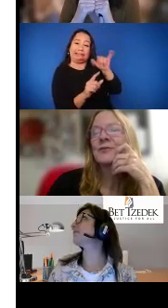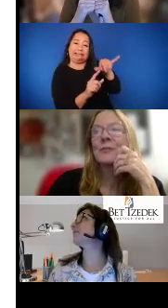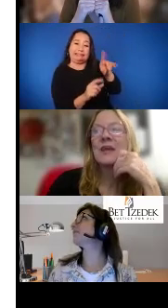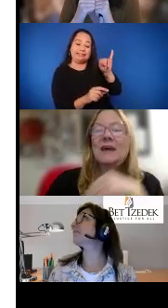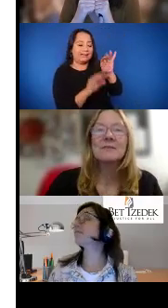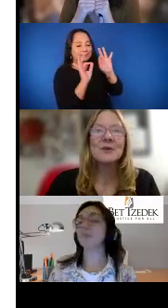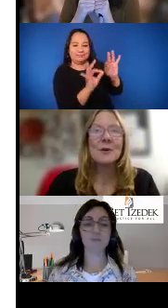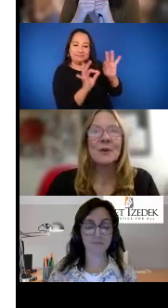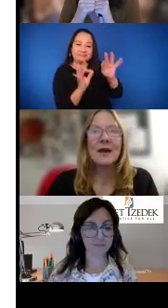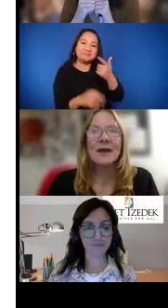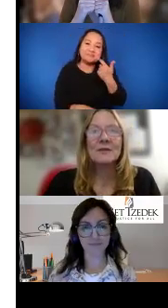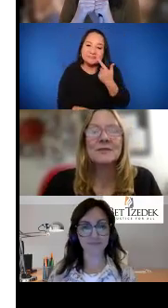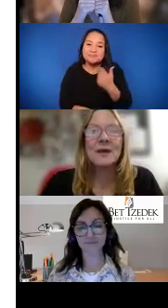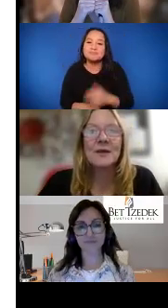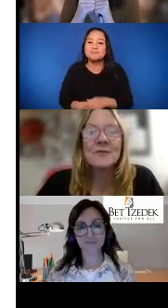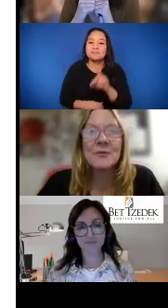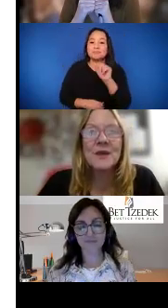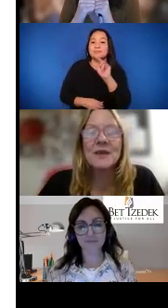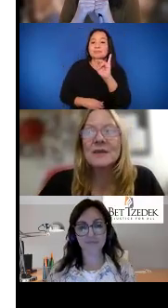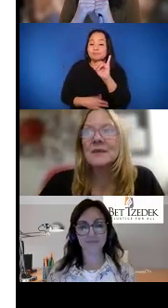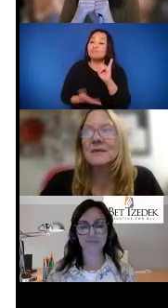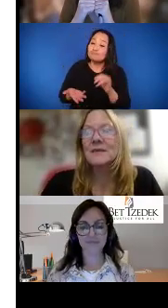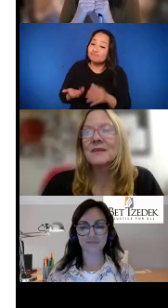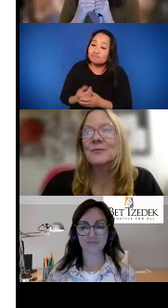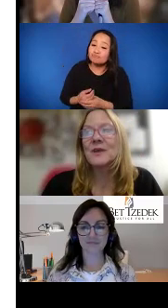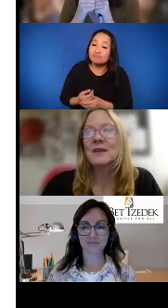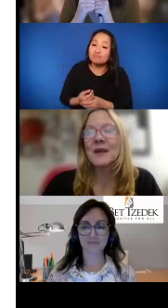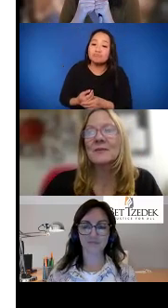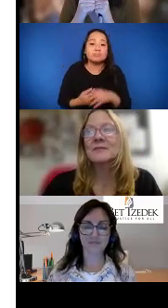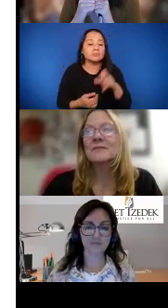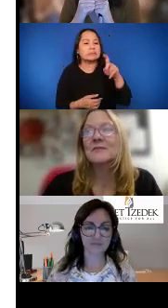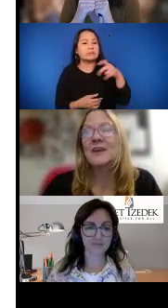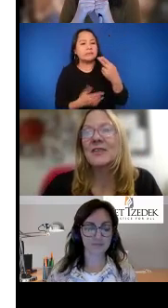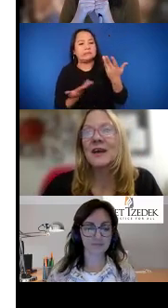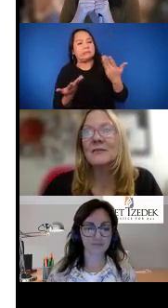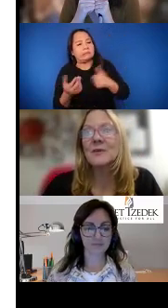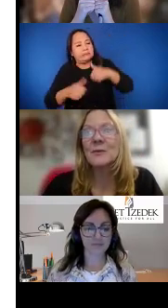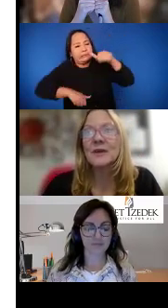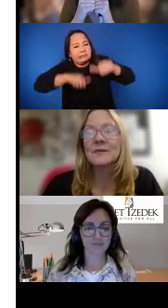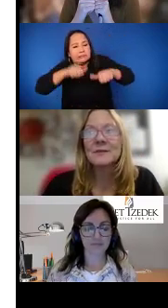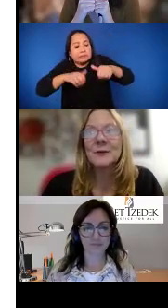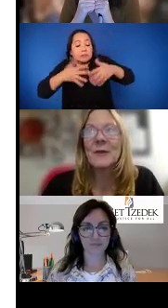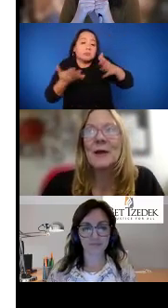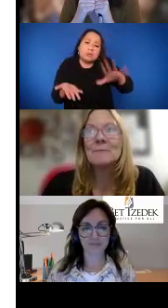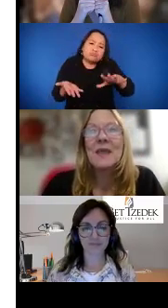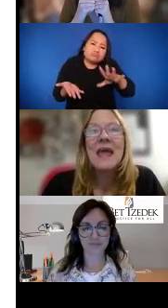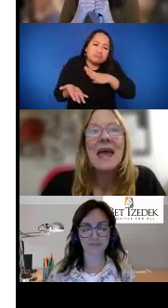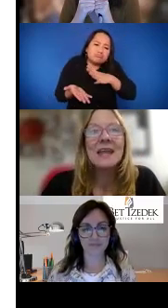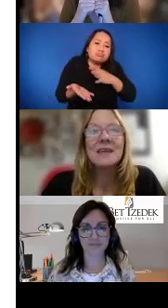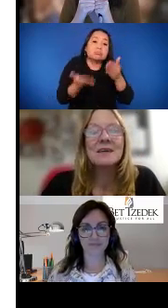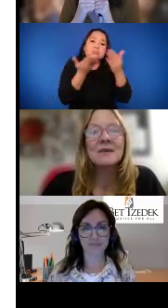I'm not sure, but yeah, do apply, and if we can figure that out for you, we can look at